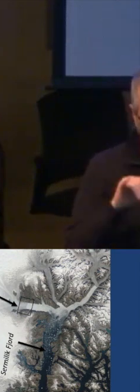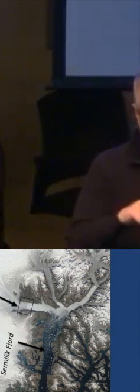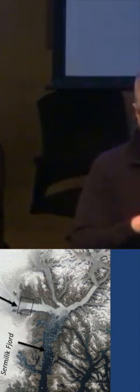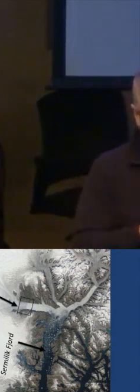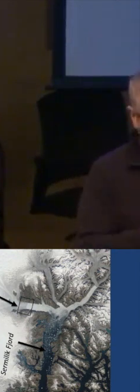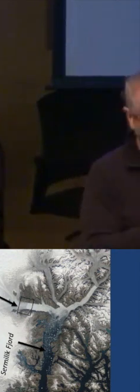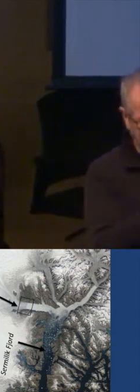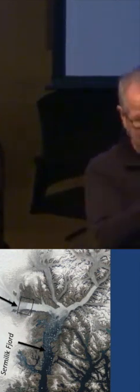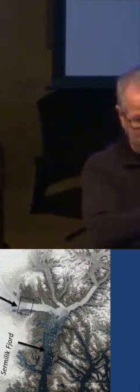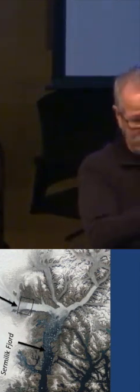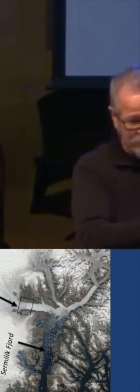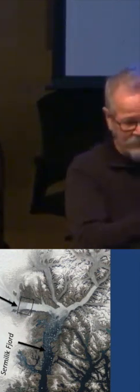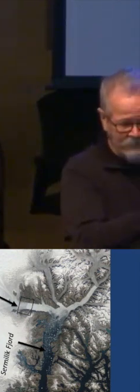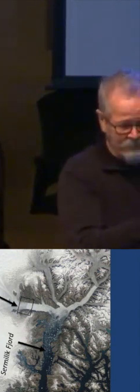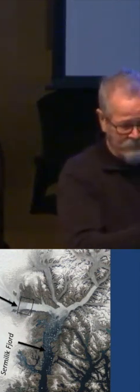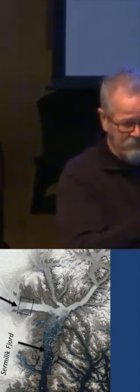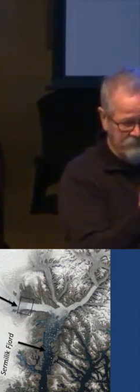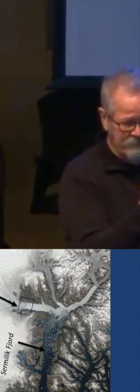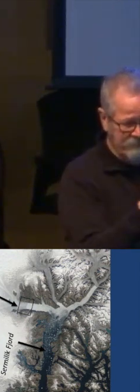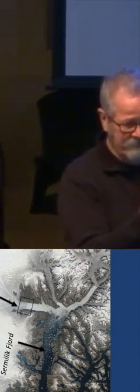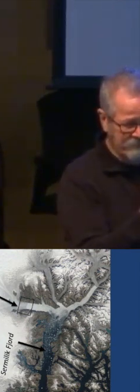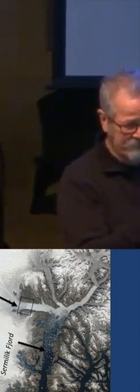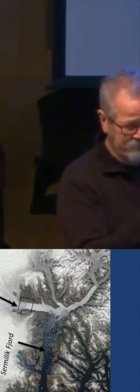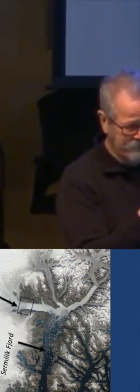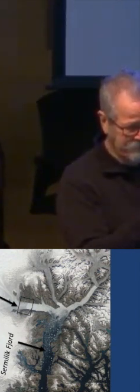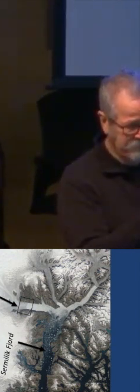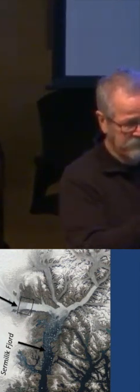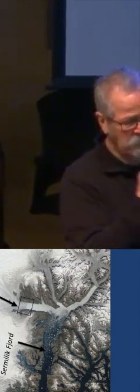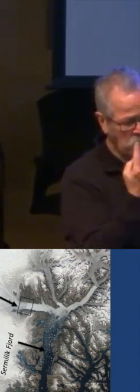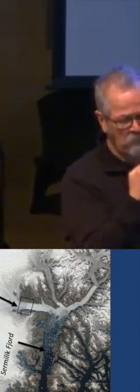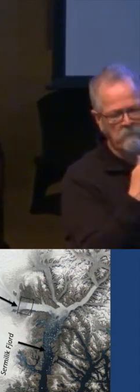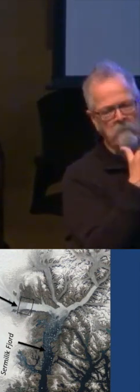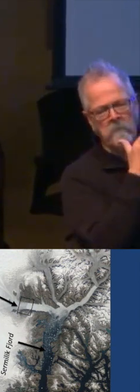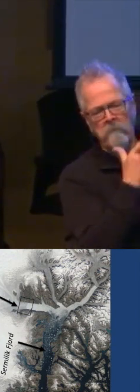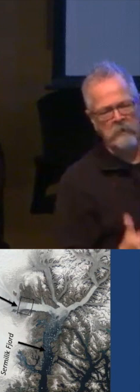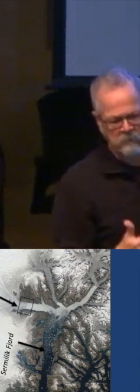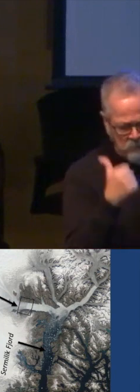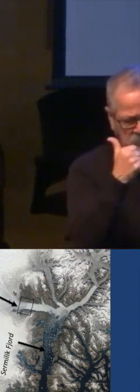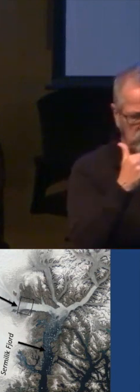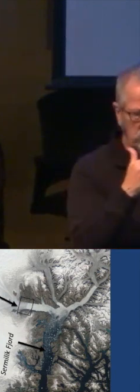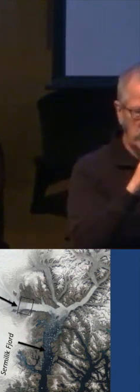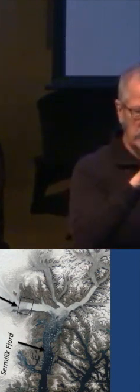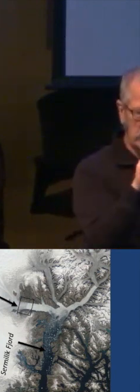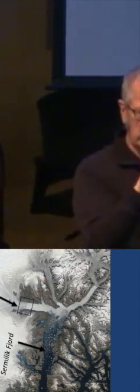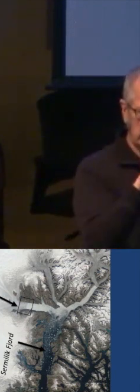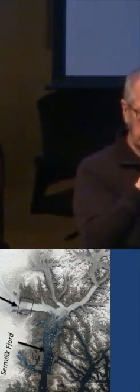the animation earlier, the fjord is called Sermelik Fjord. You can see it here on the right.